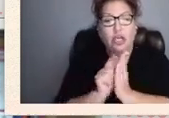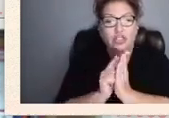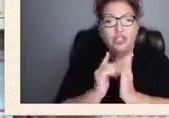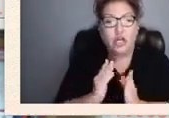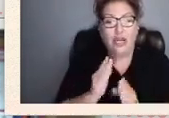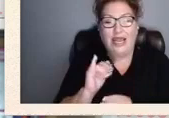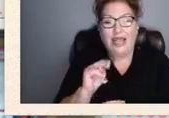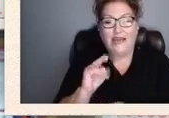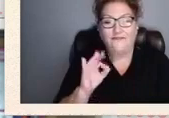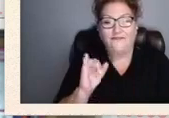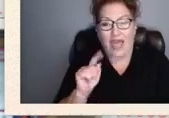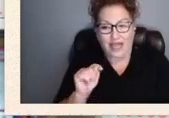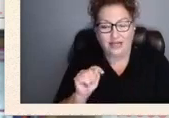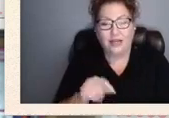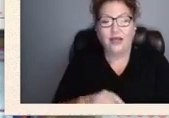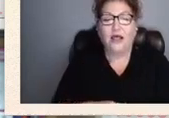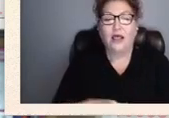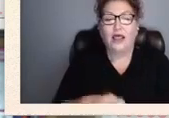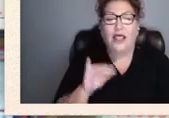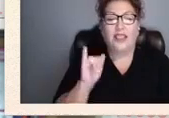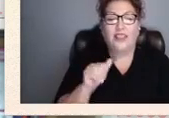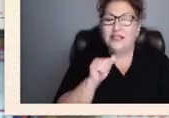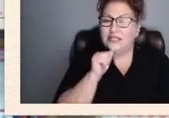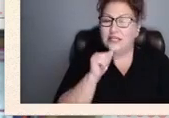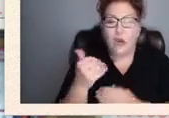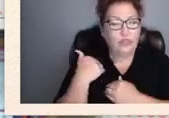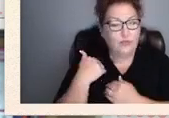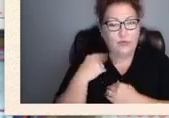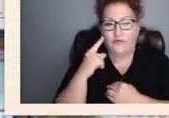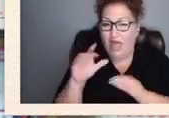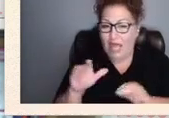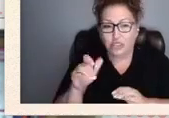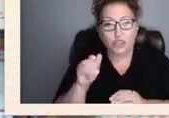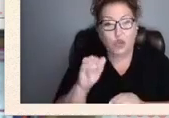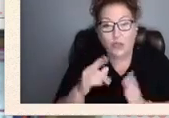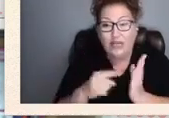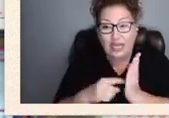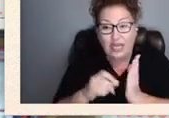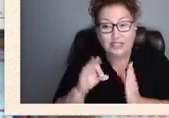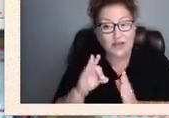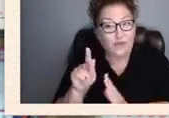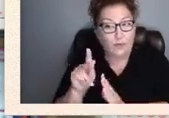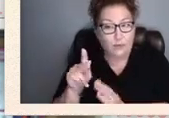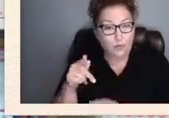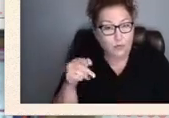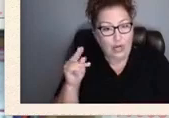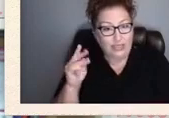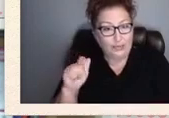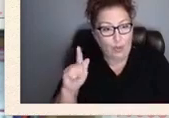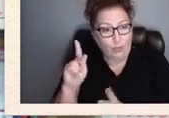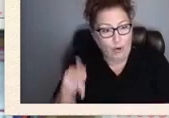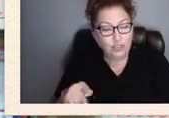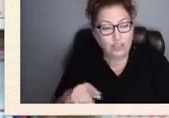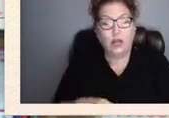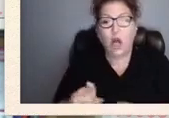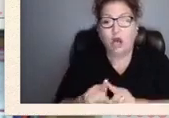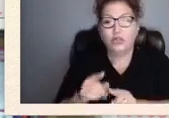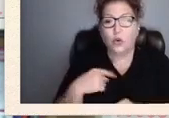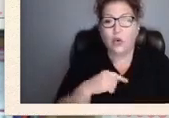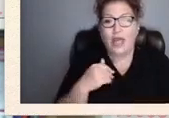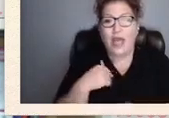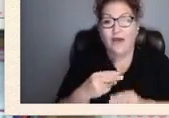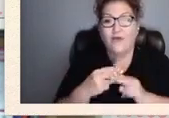That attorney in fact is not responsible for the actions or the debts of the principal. We have also what they call durable power of